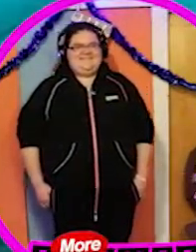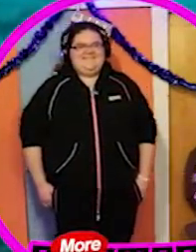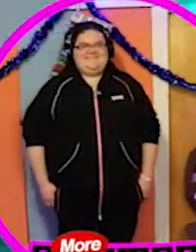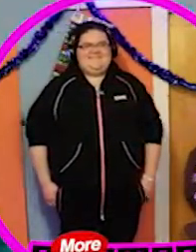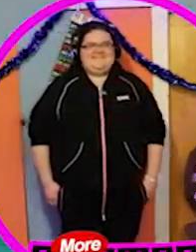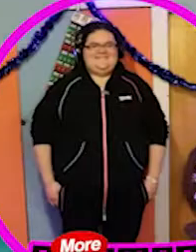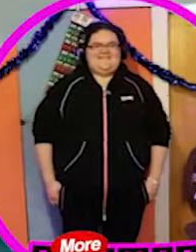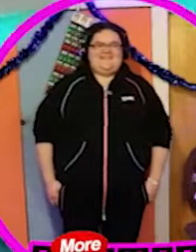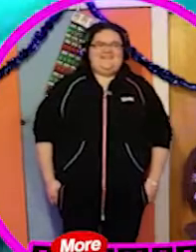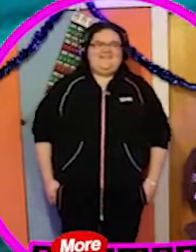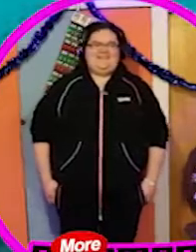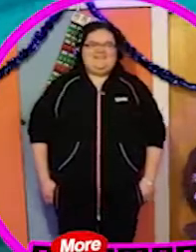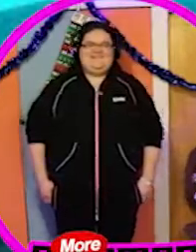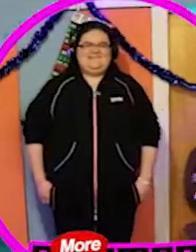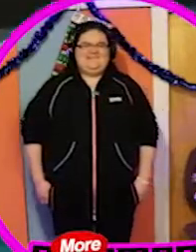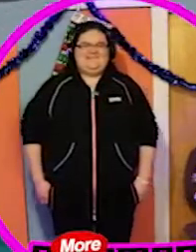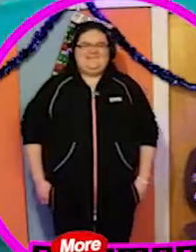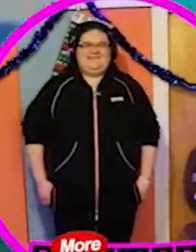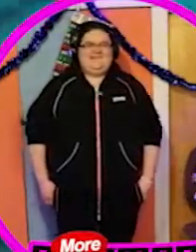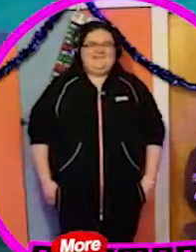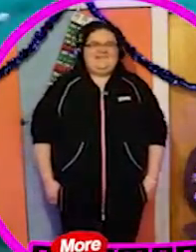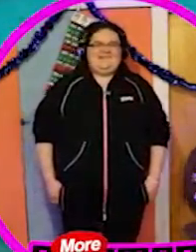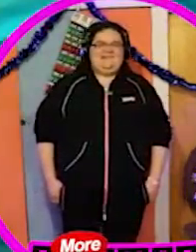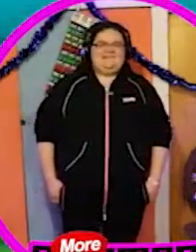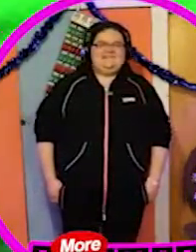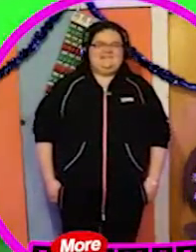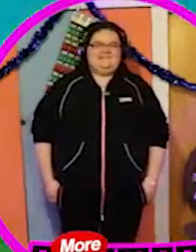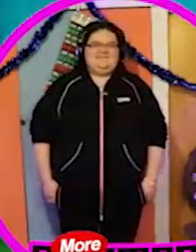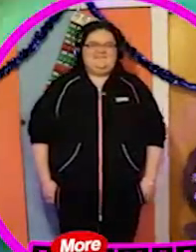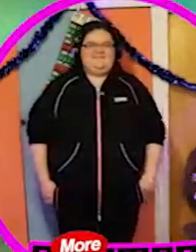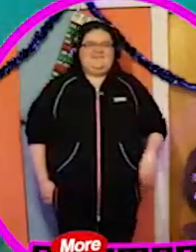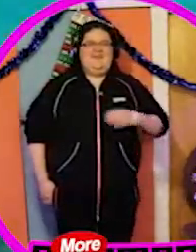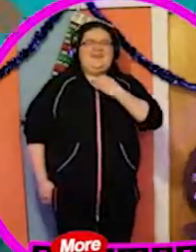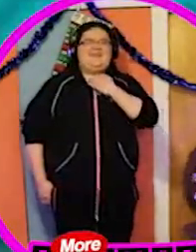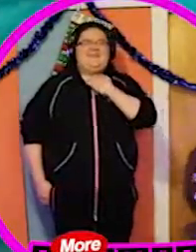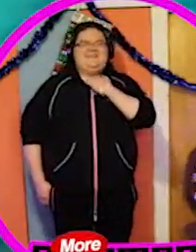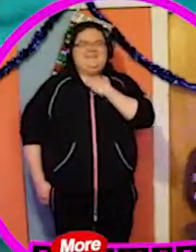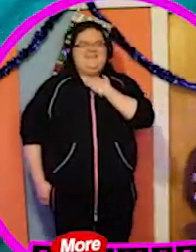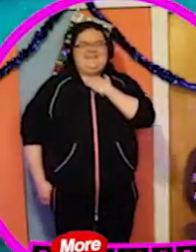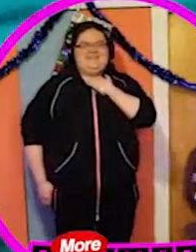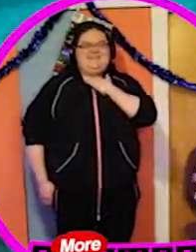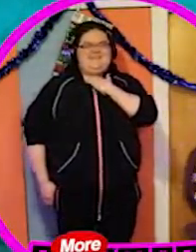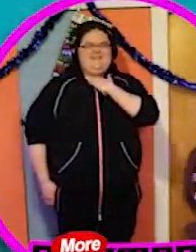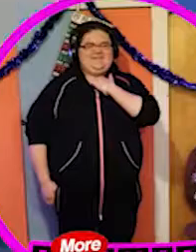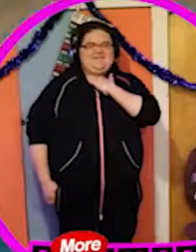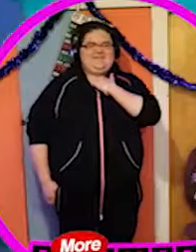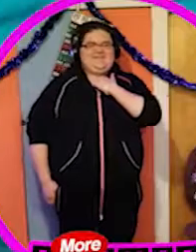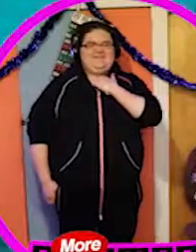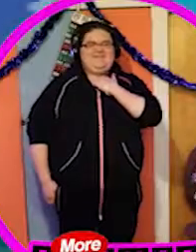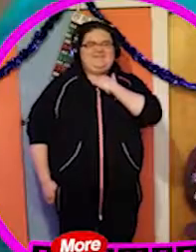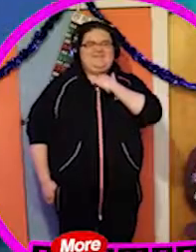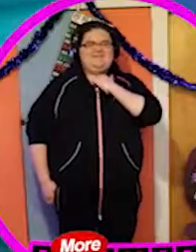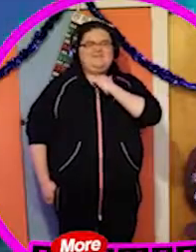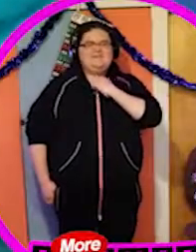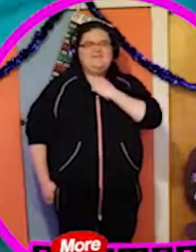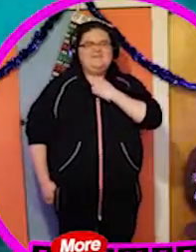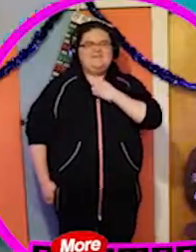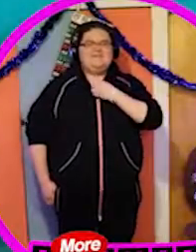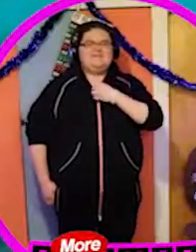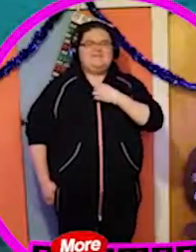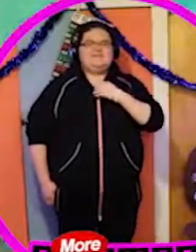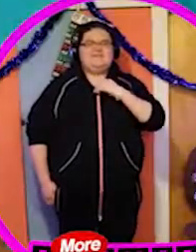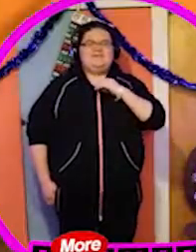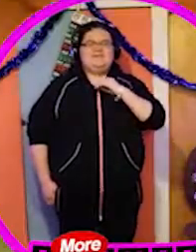You trying to time Wait, it? I'm still red. You trying to time it? I'm still red. Oh, shit. Wait. One of us has to die. One of you has to die. Oh,